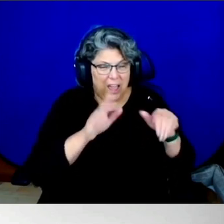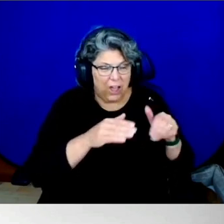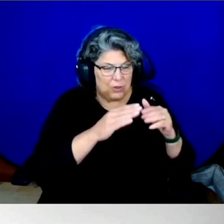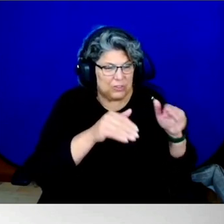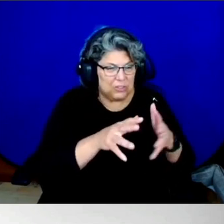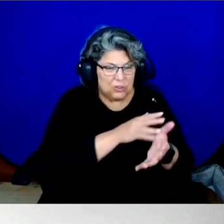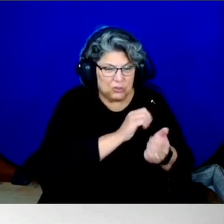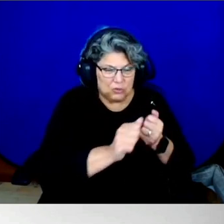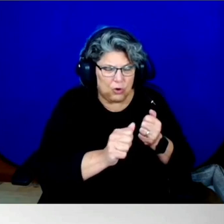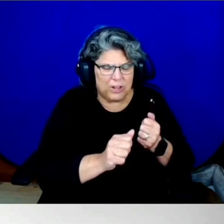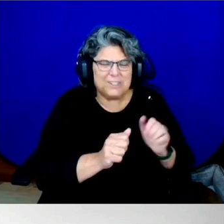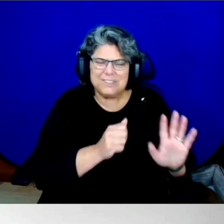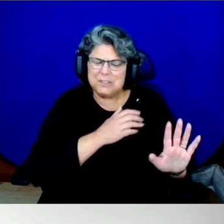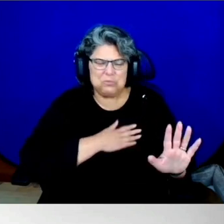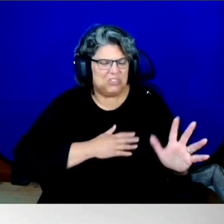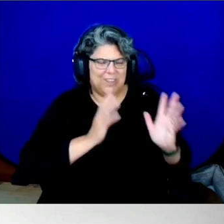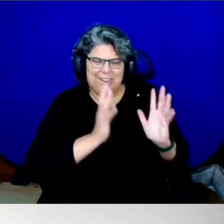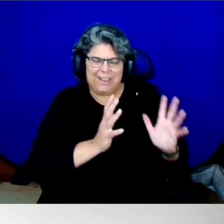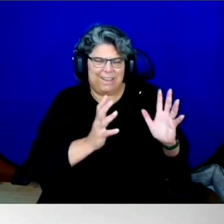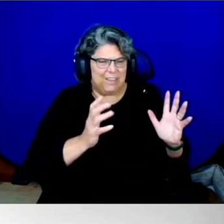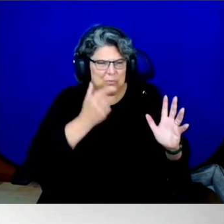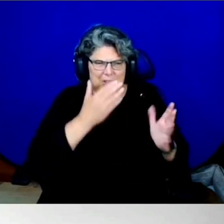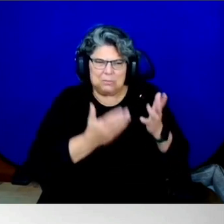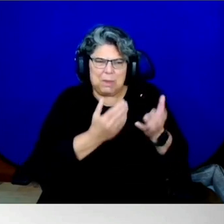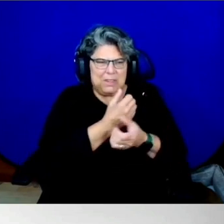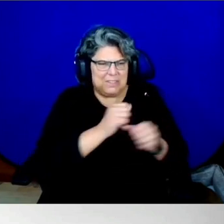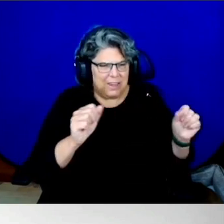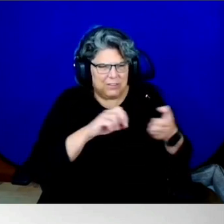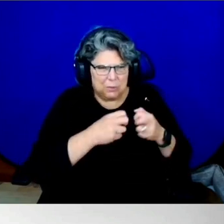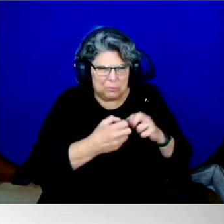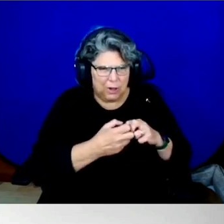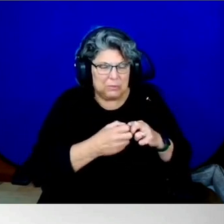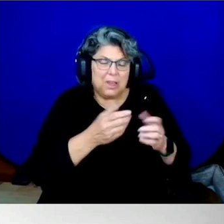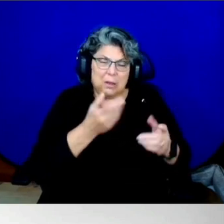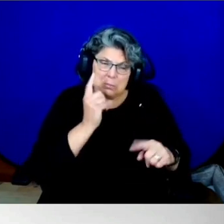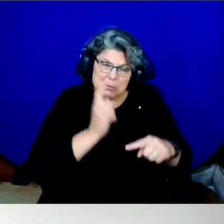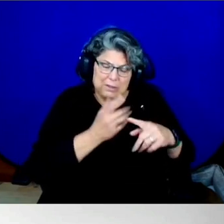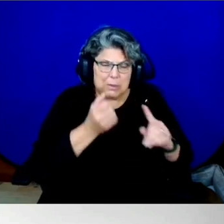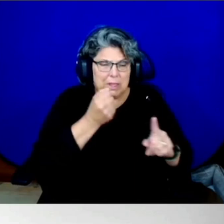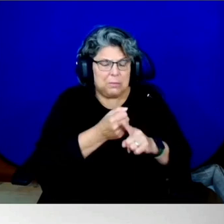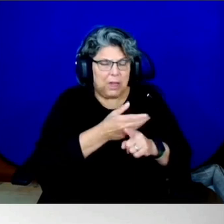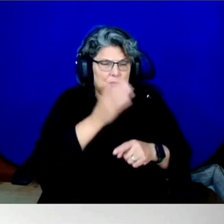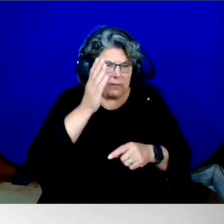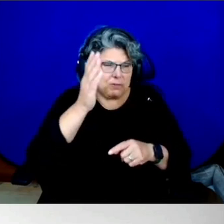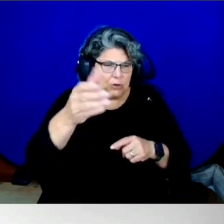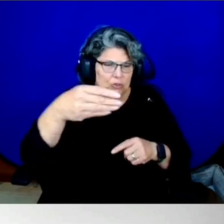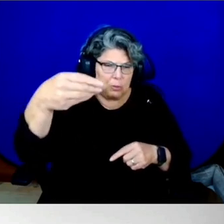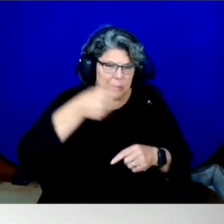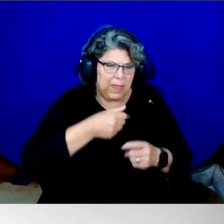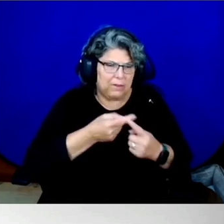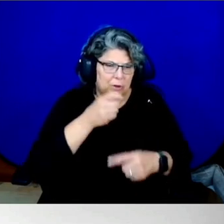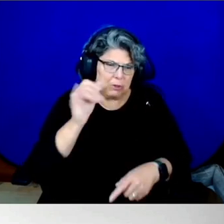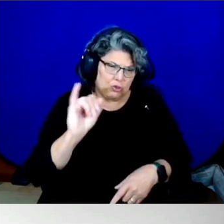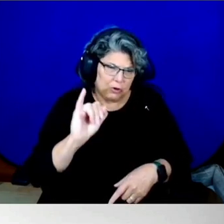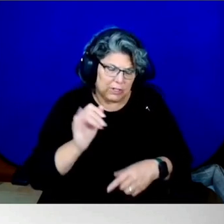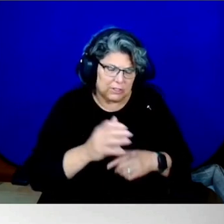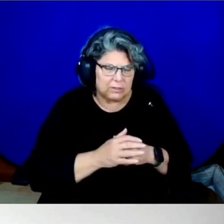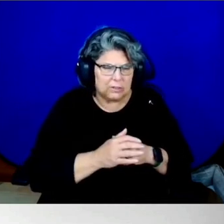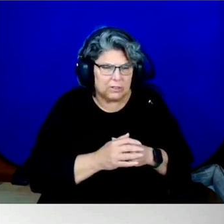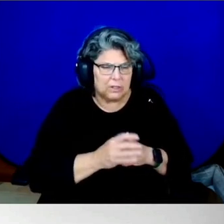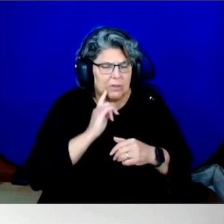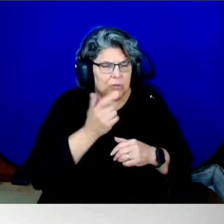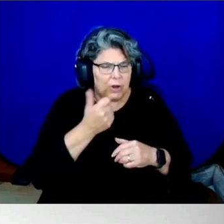safety concerns for them as well as impacts to potential reimbursement in the future. For any additional concerns regarding that information, you can contact